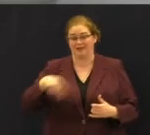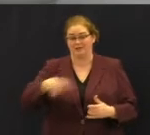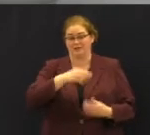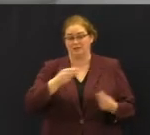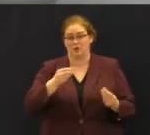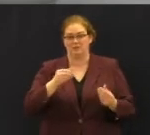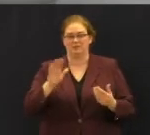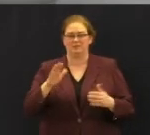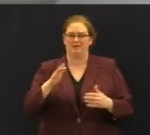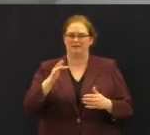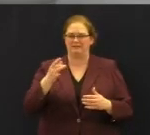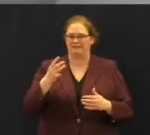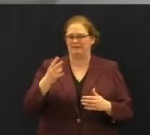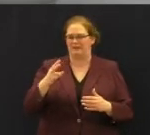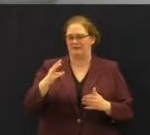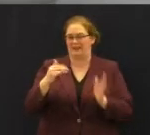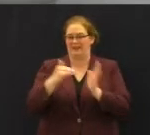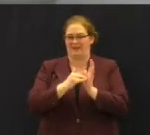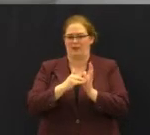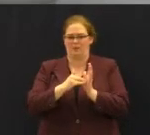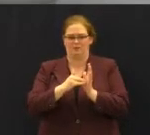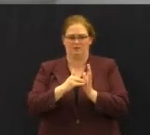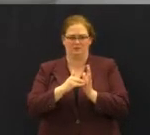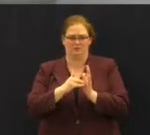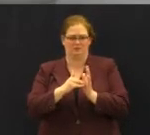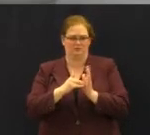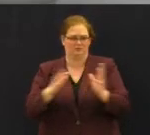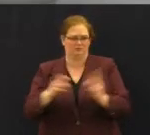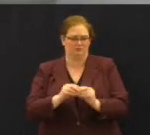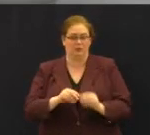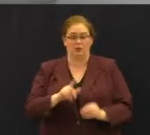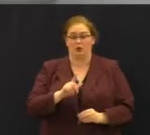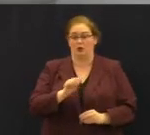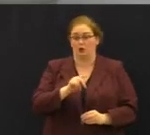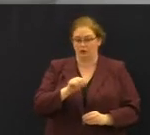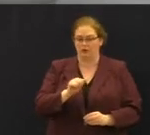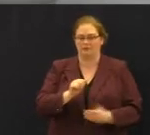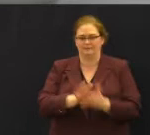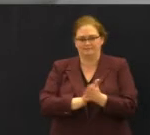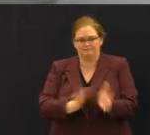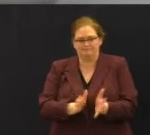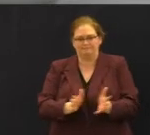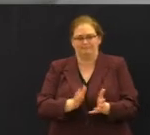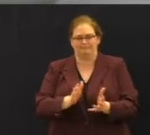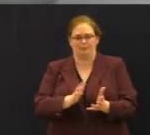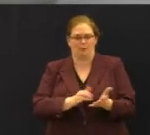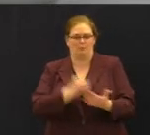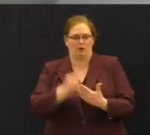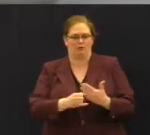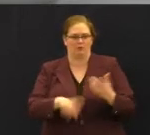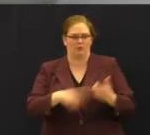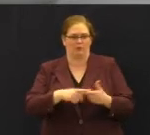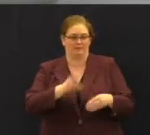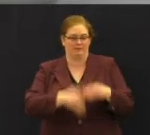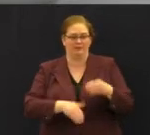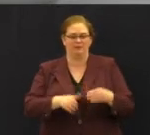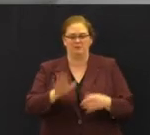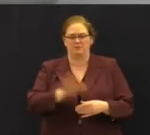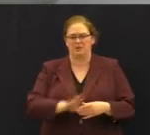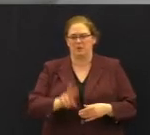about $17,000 for everybody. And with the LERTA, this will incentivize the project. When it's completed, it'll be